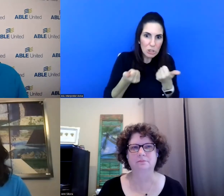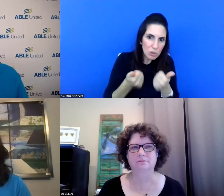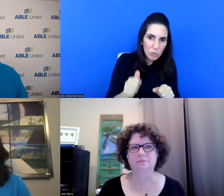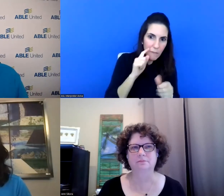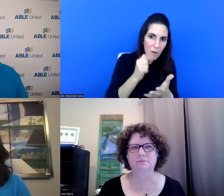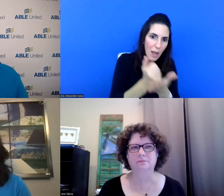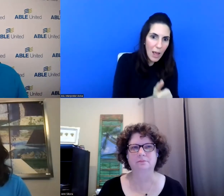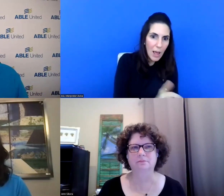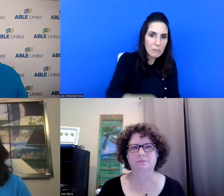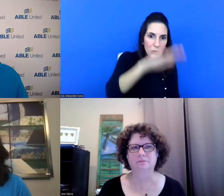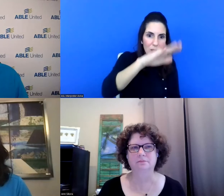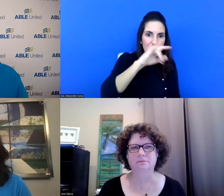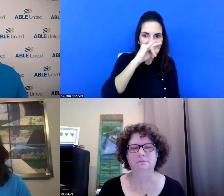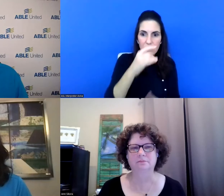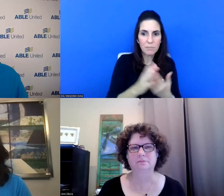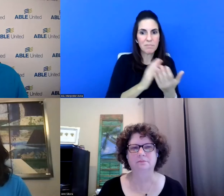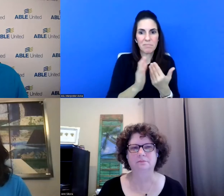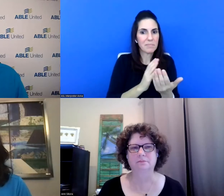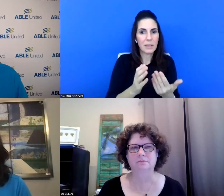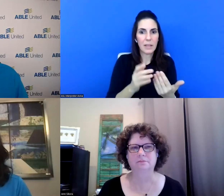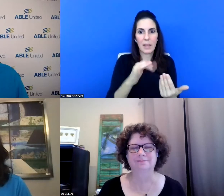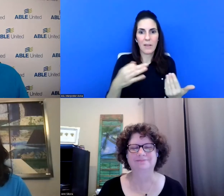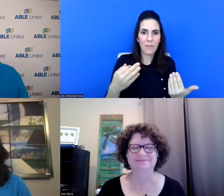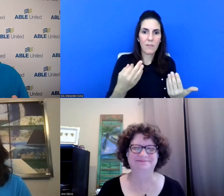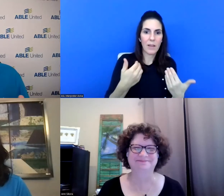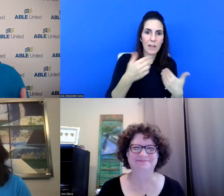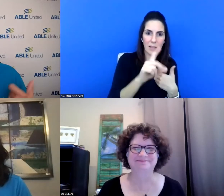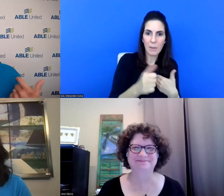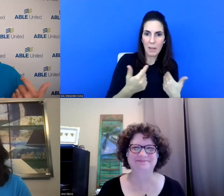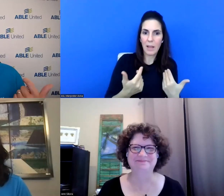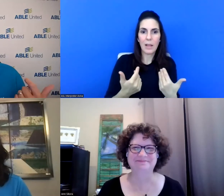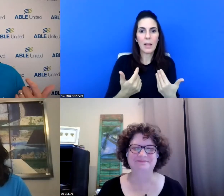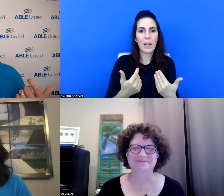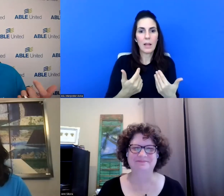have a disability or not, as I have 3 young ones myself and can attest to that. But